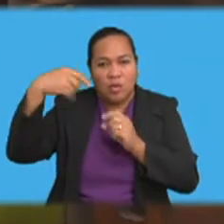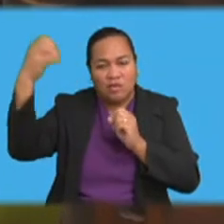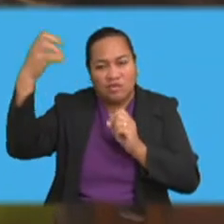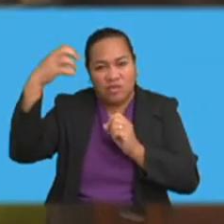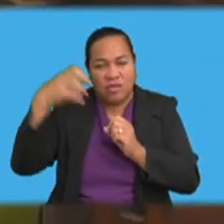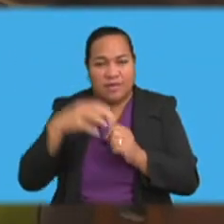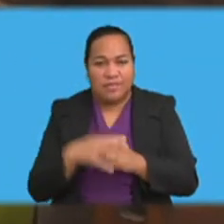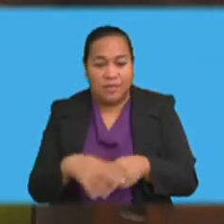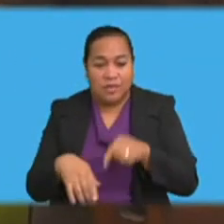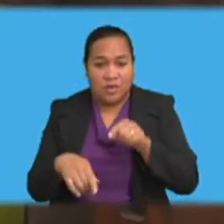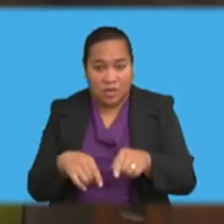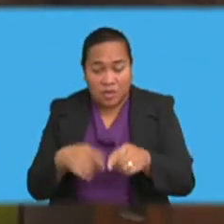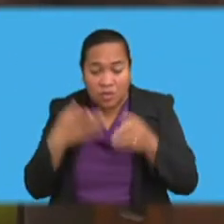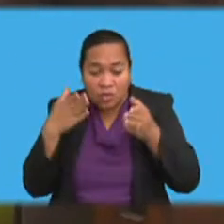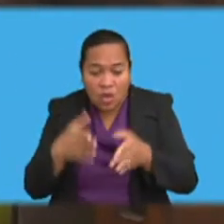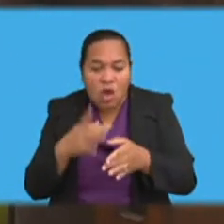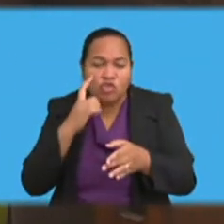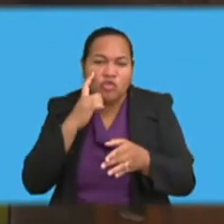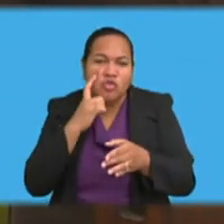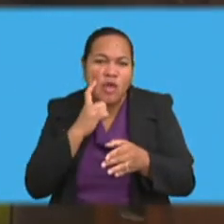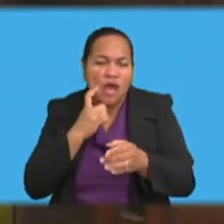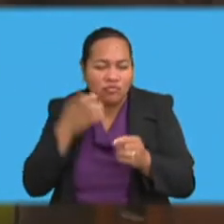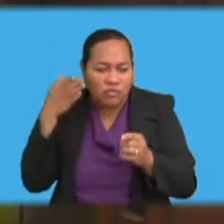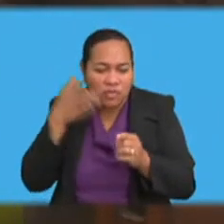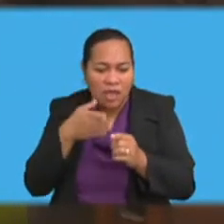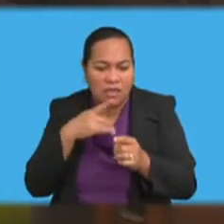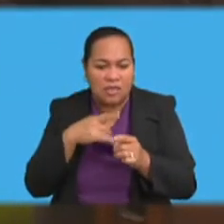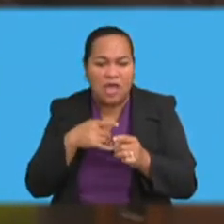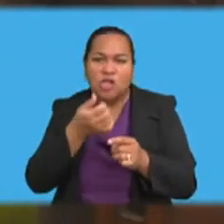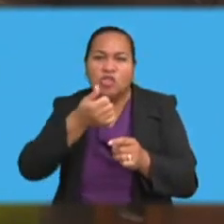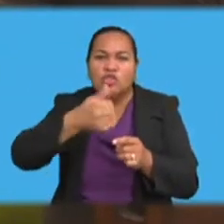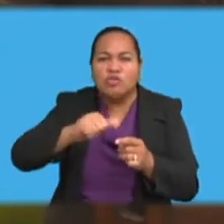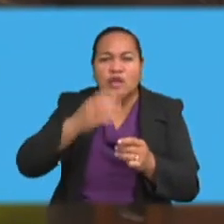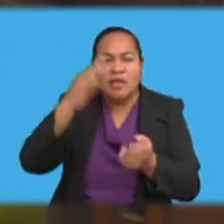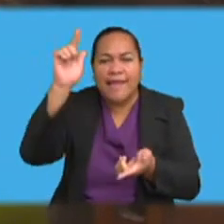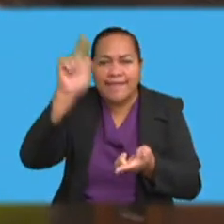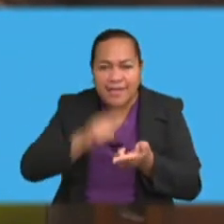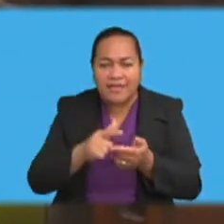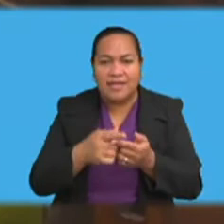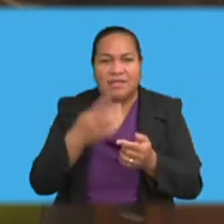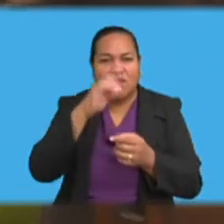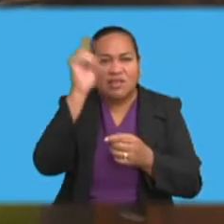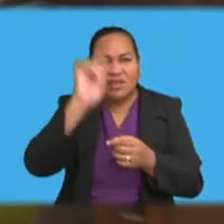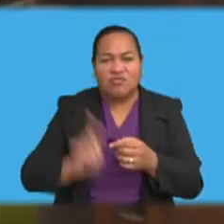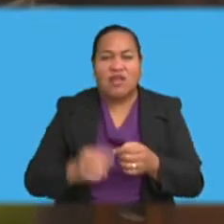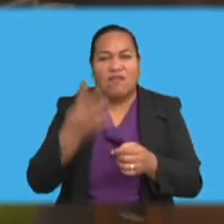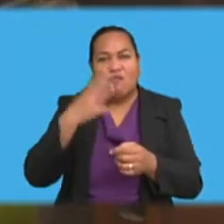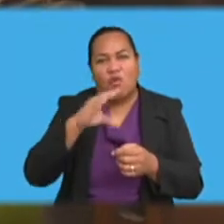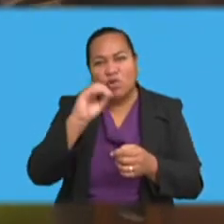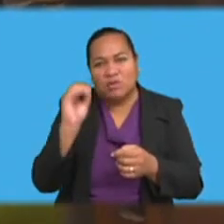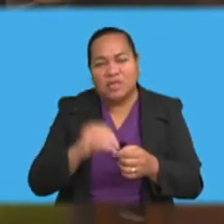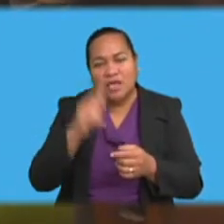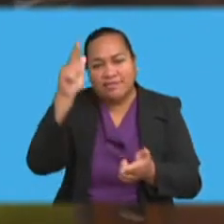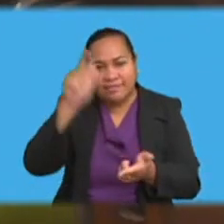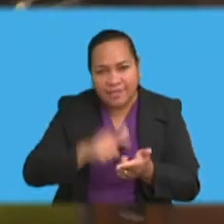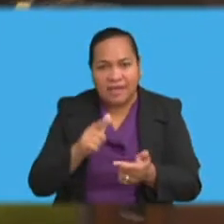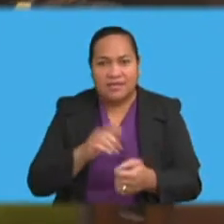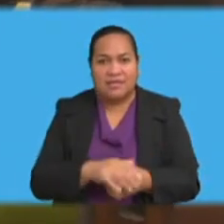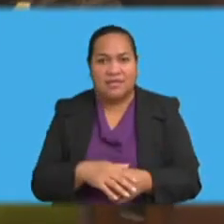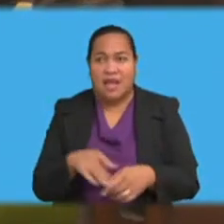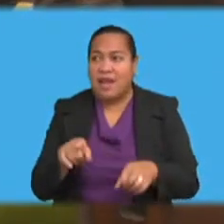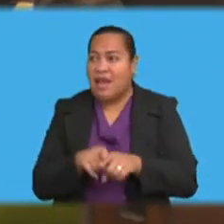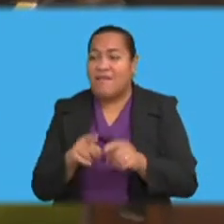reduction of electricity usage at transmission sites by at least 40%. Recent tests following the full commissioning of the Nakombo-Levu